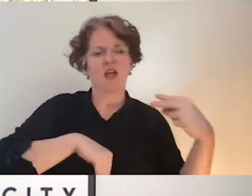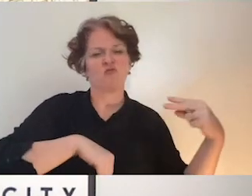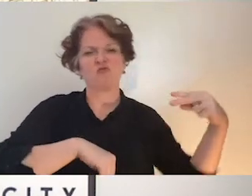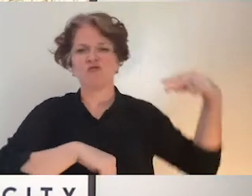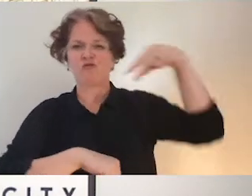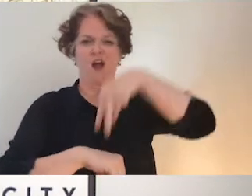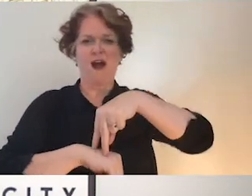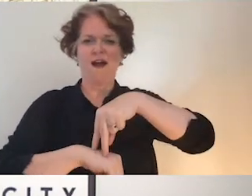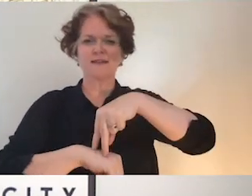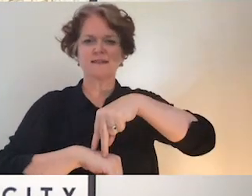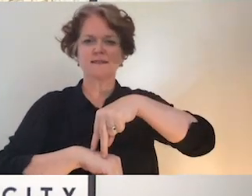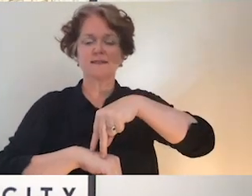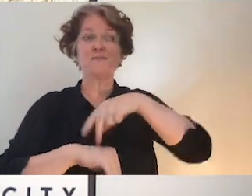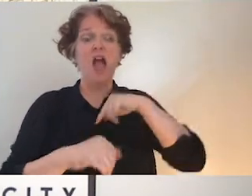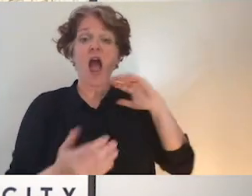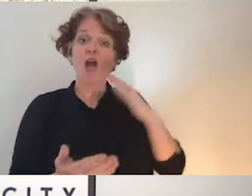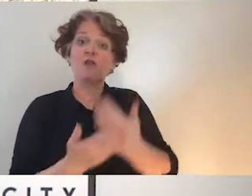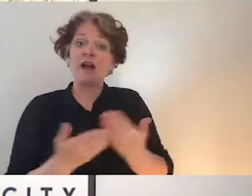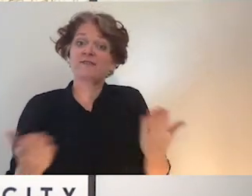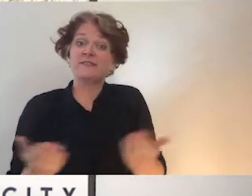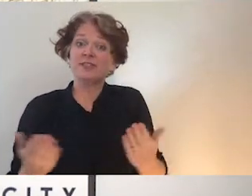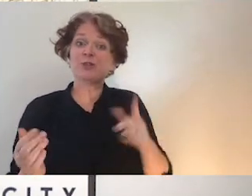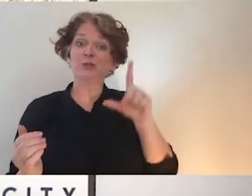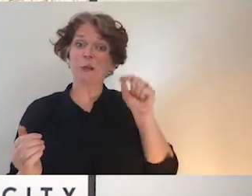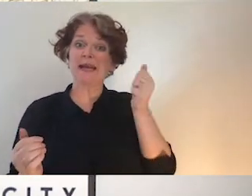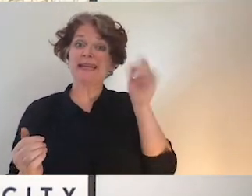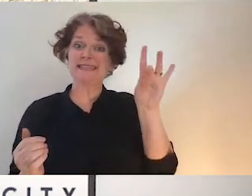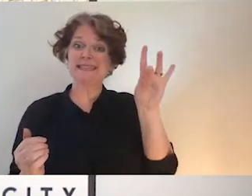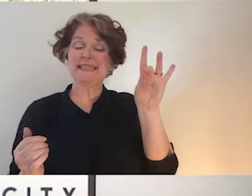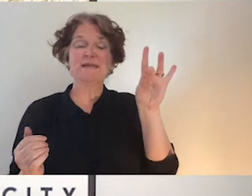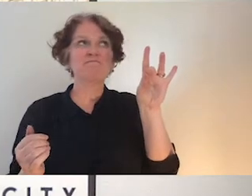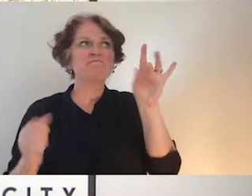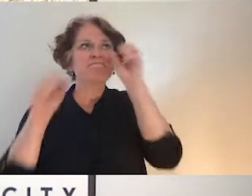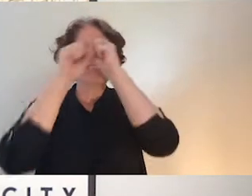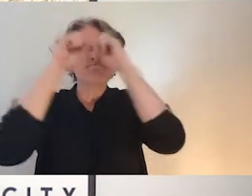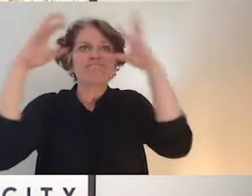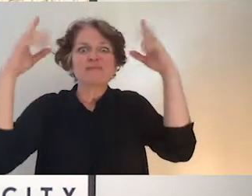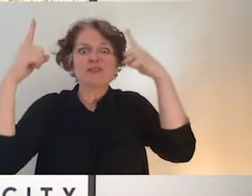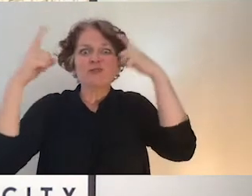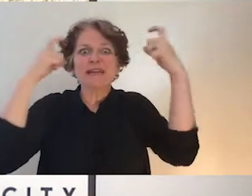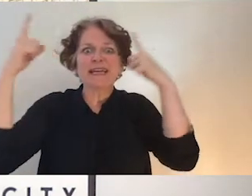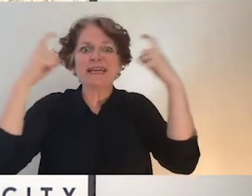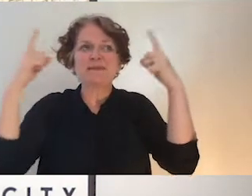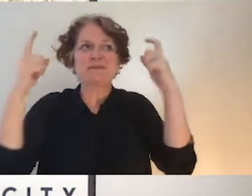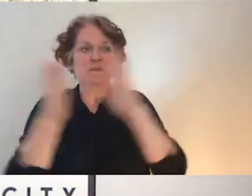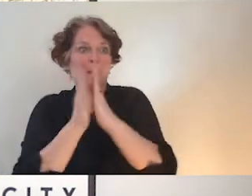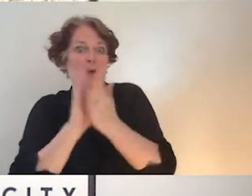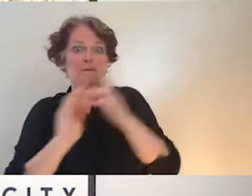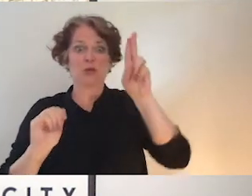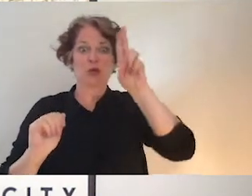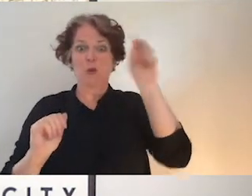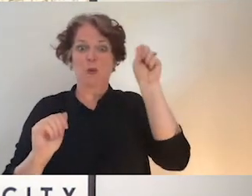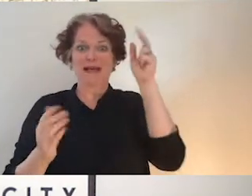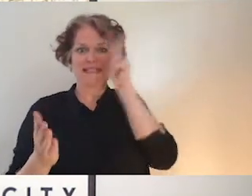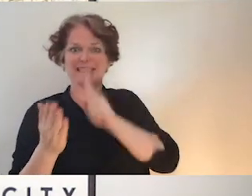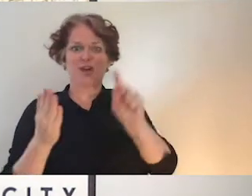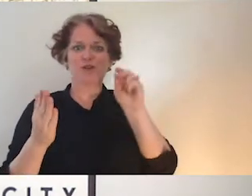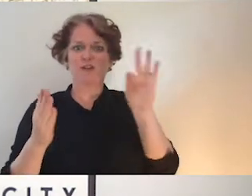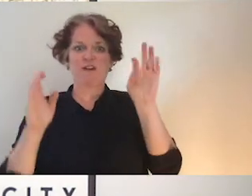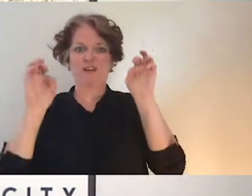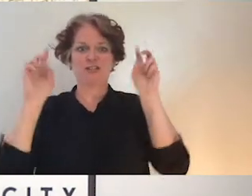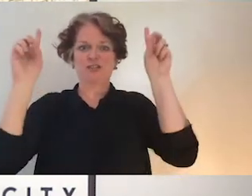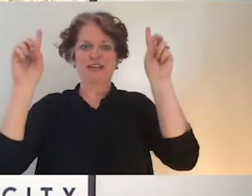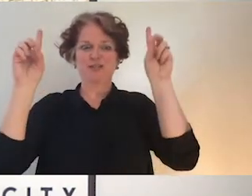rise. I arrived in the Big Apple in 2018 with big dreams to become the U.S.